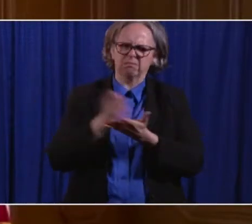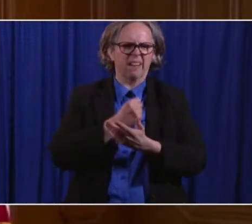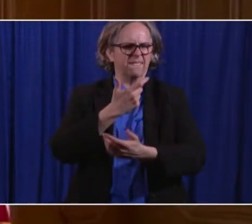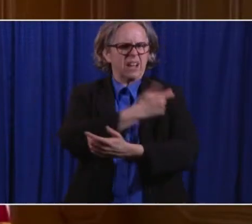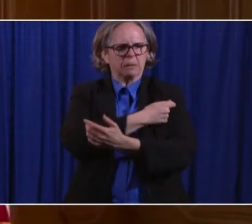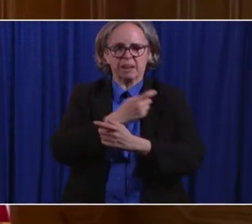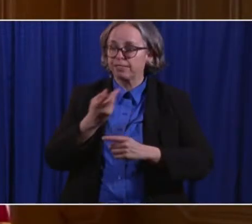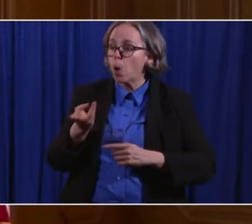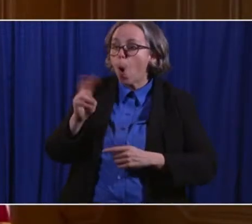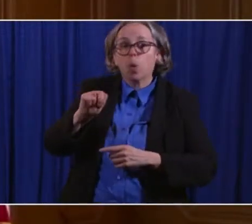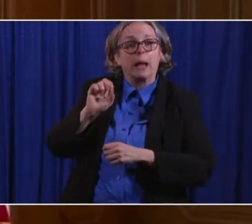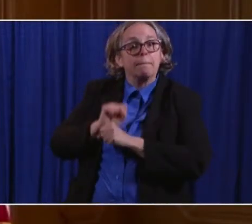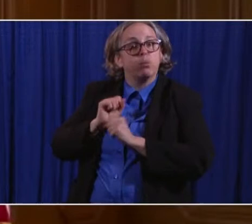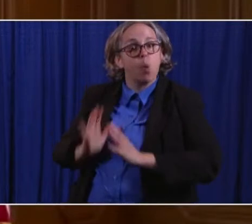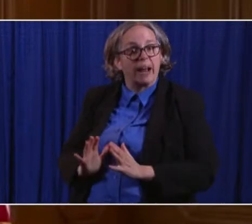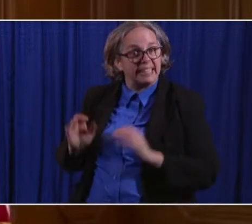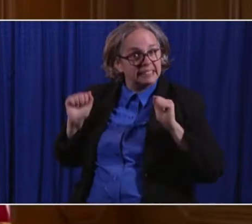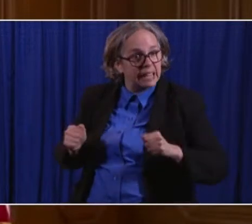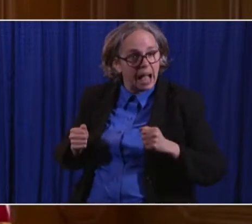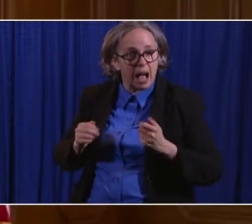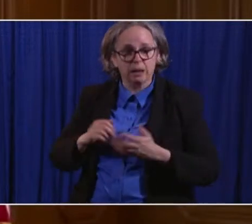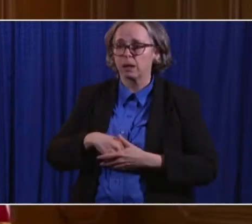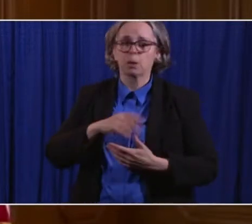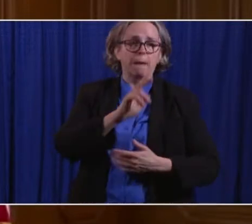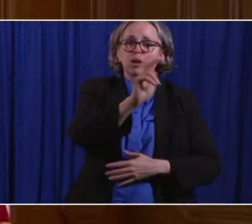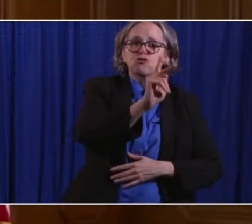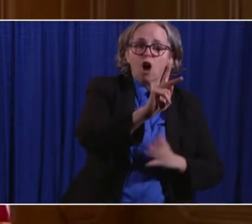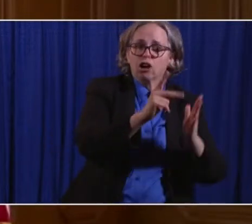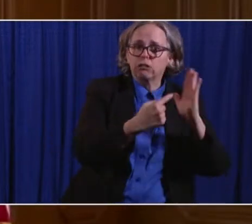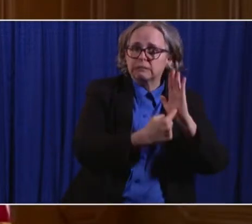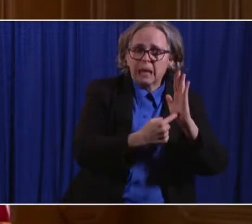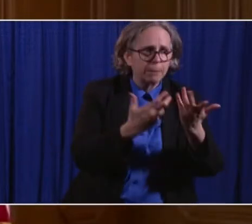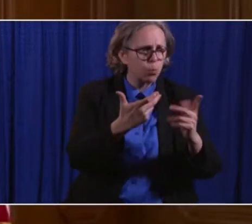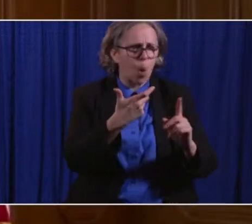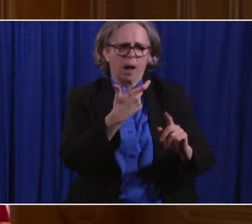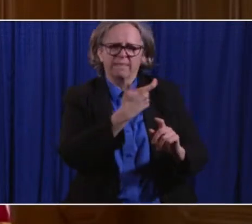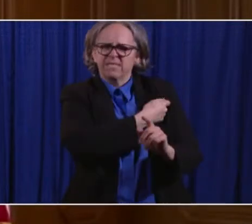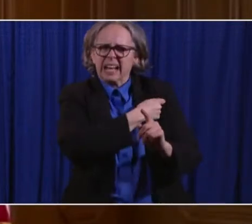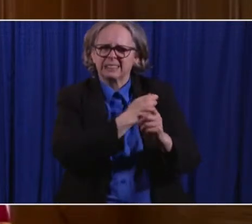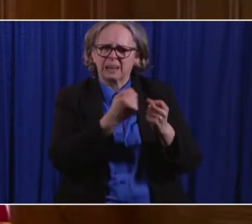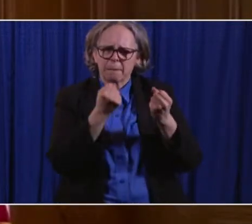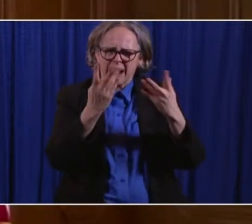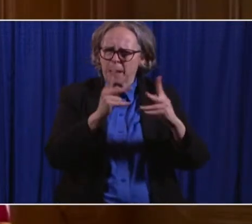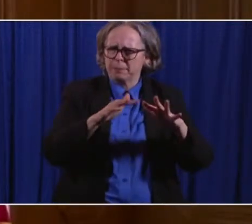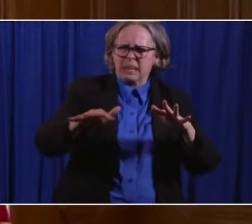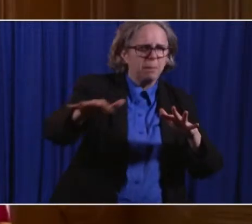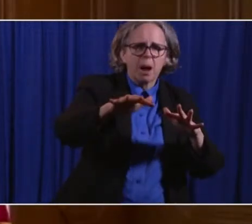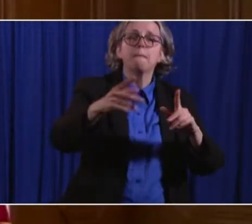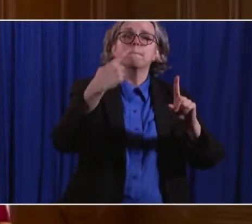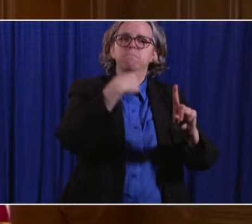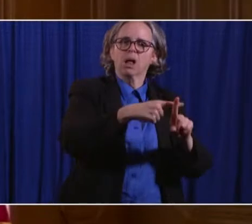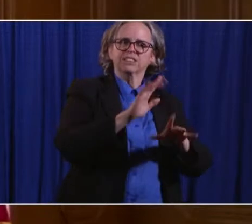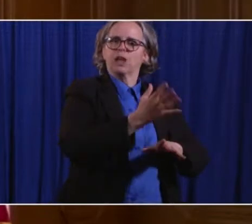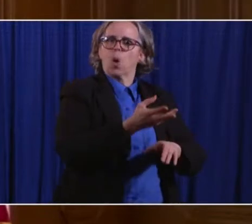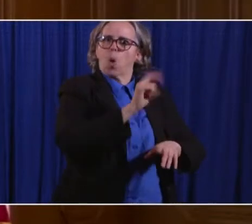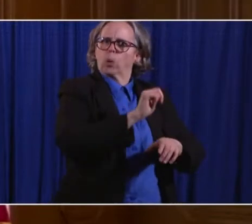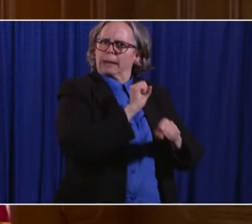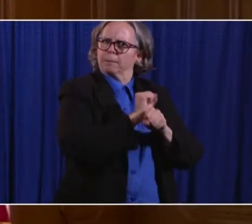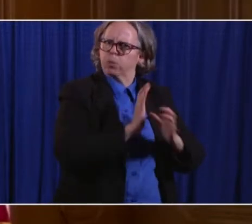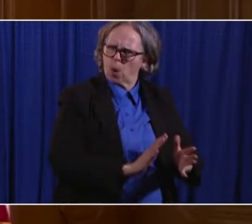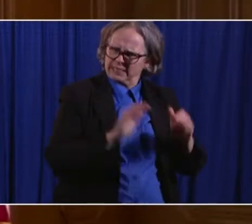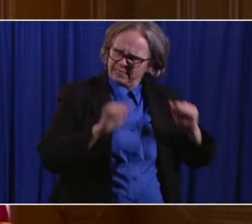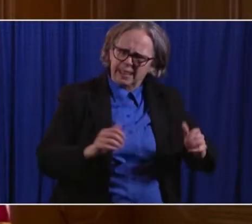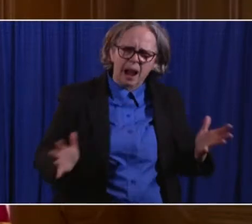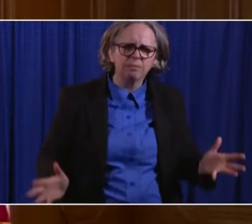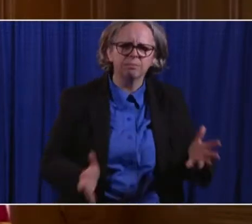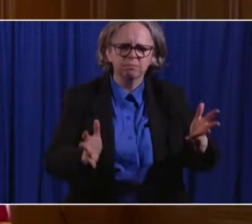that's vaccinating their thousands and thousands of employees across the state. So we continue to encourage employers and other organizations